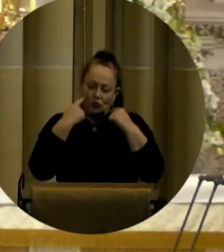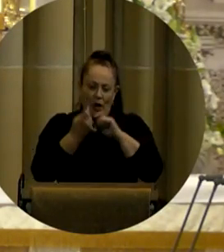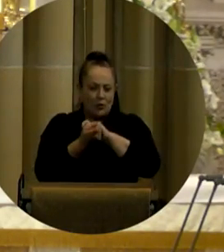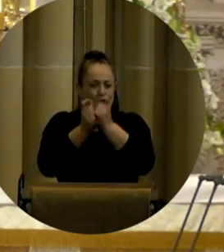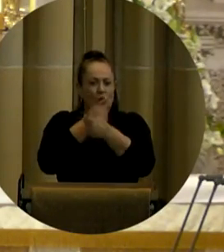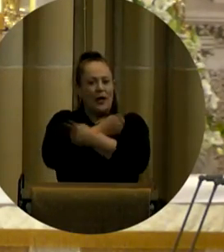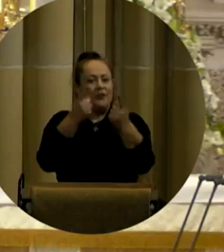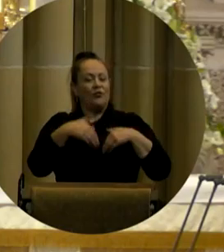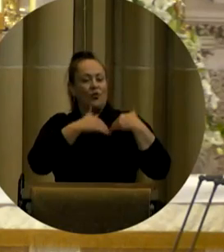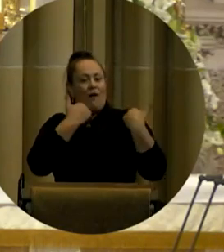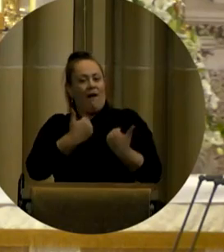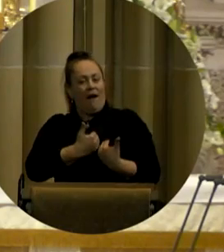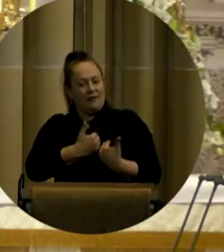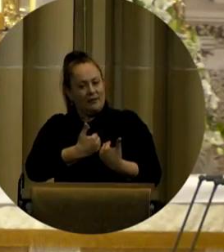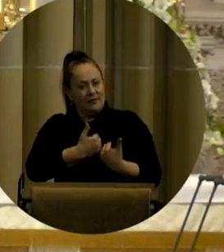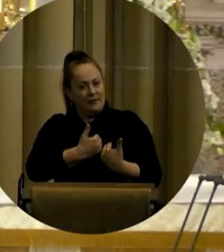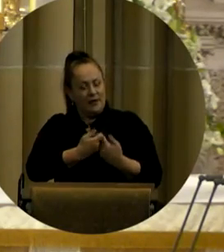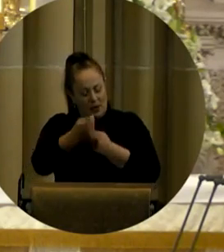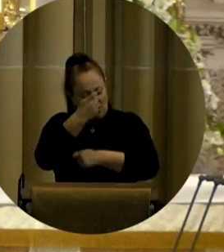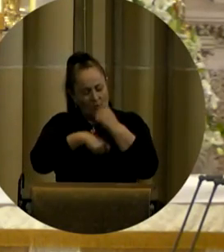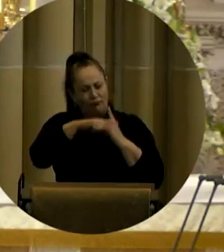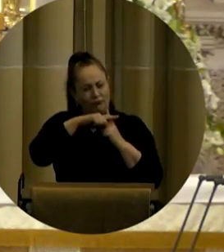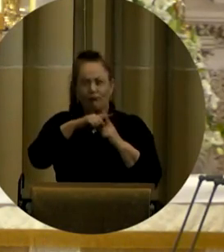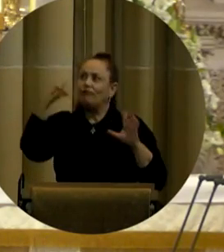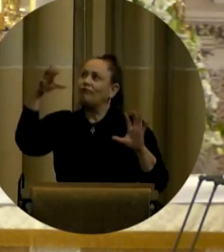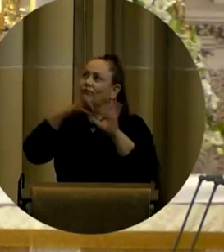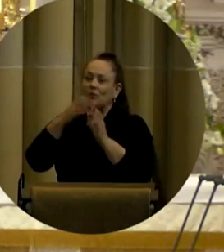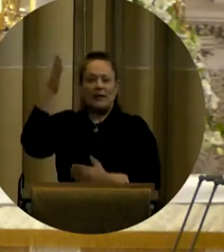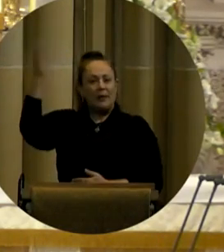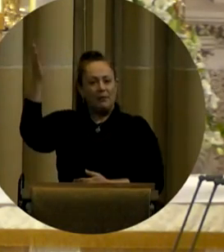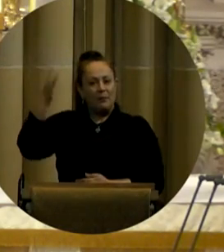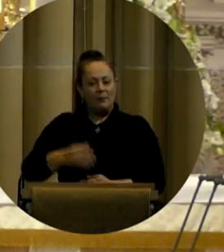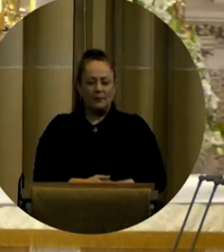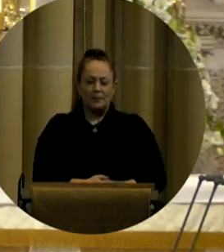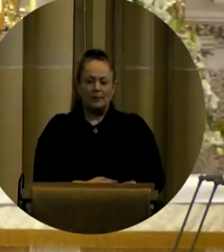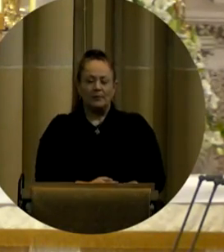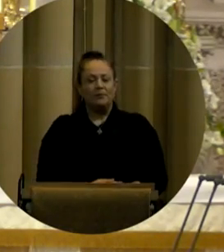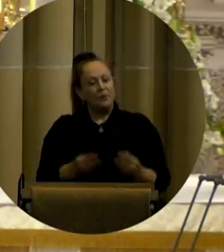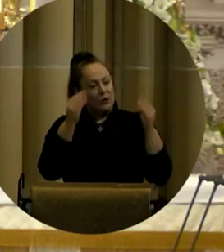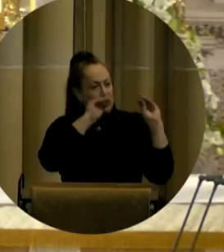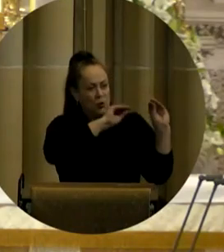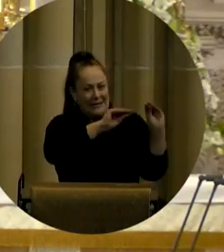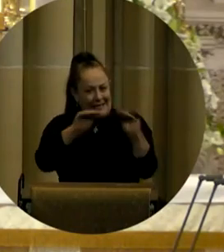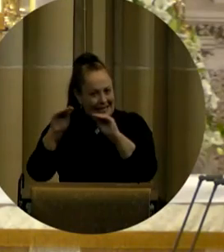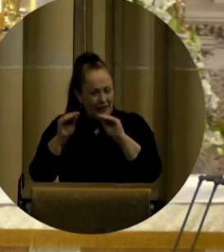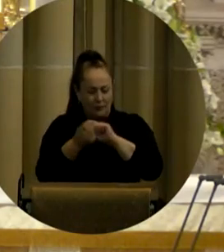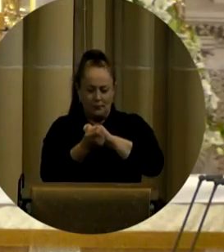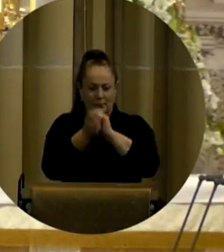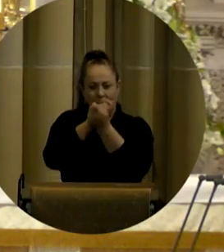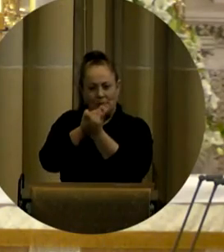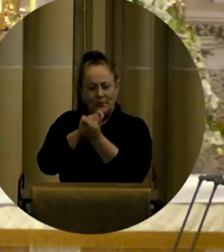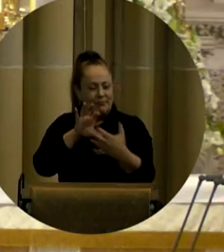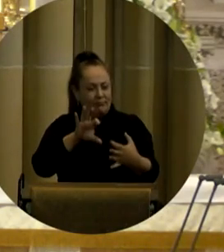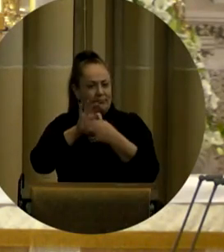hearts, to catechize and educate minds, to convert and